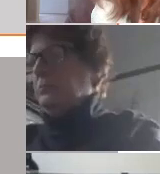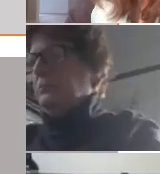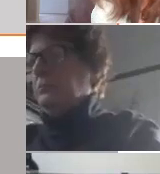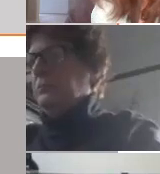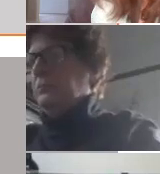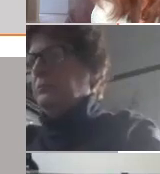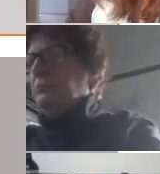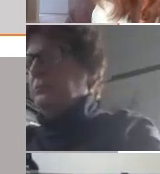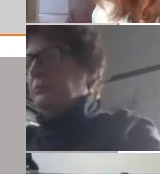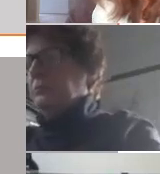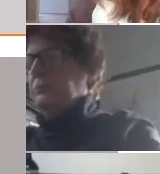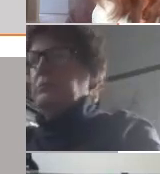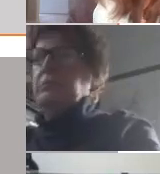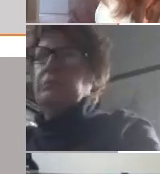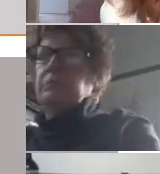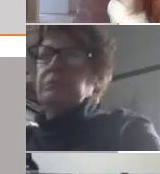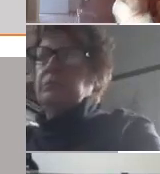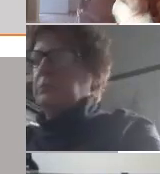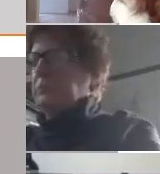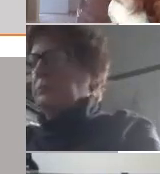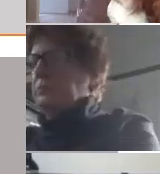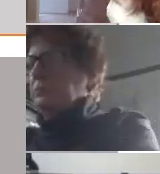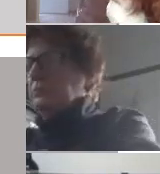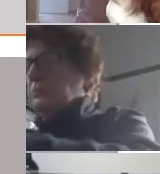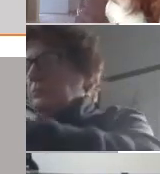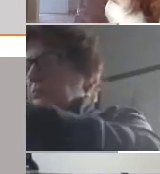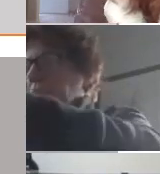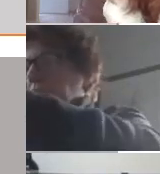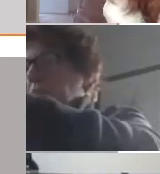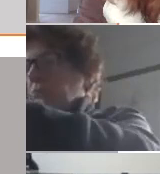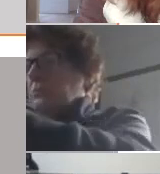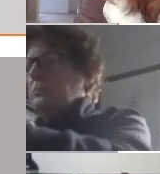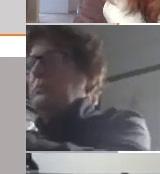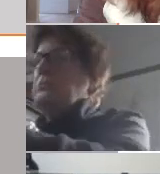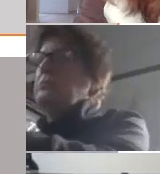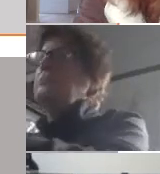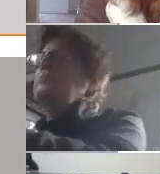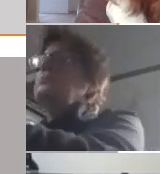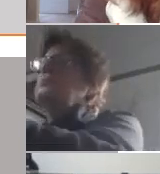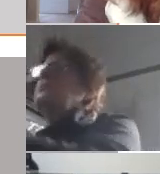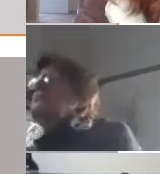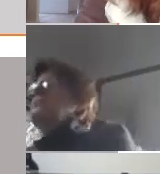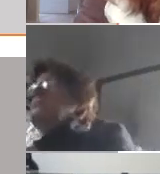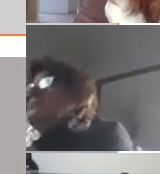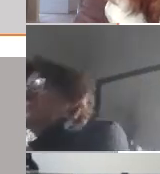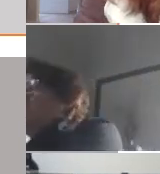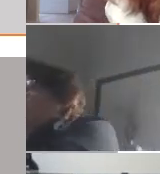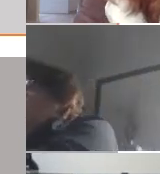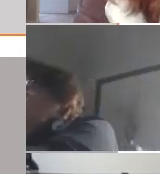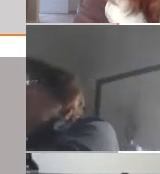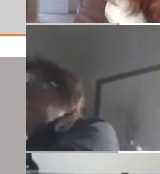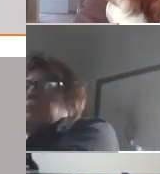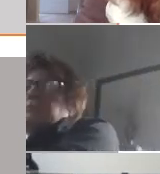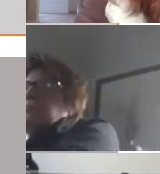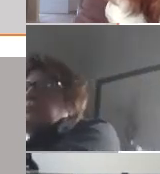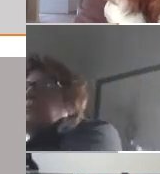vision to whatever it is we want them to see. And then we can kind of take that light away, because after they see it, they don't need their vision anymore. They don't